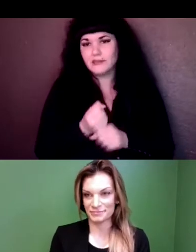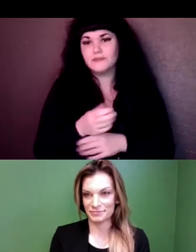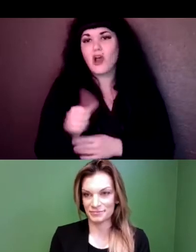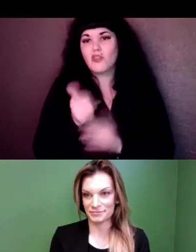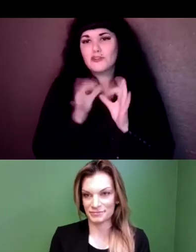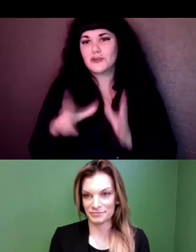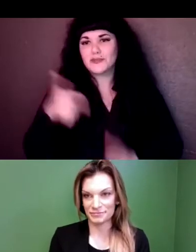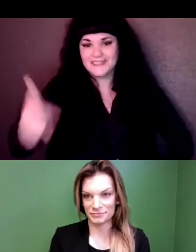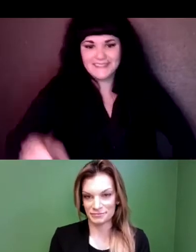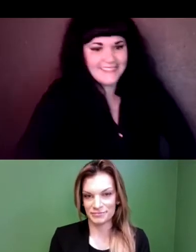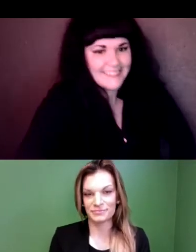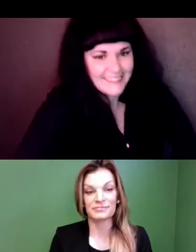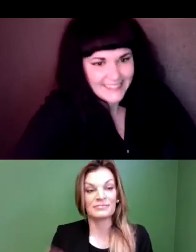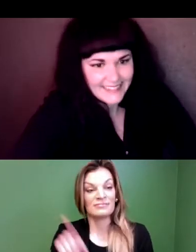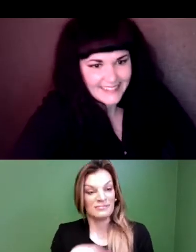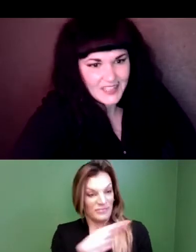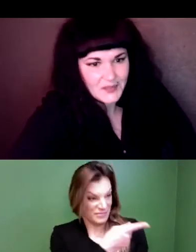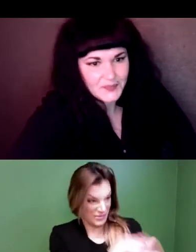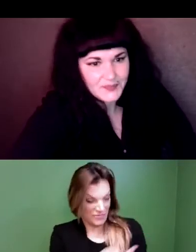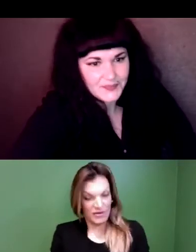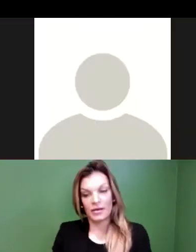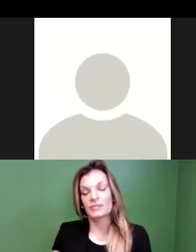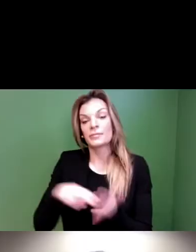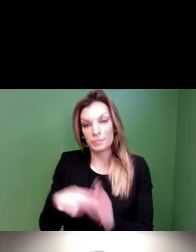failed treatments. That doesn't necessarily mean they're going to